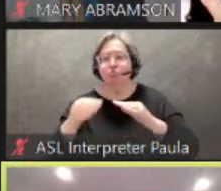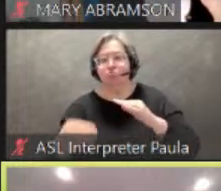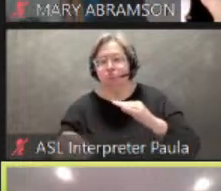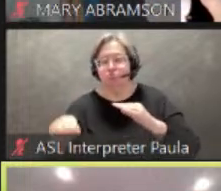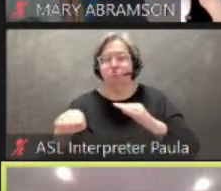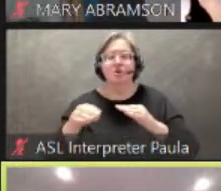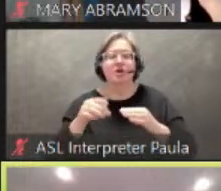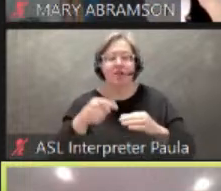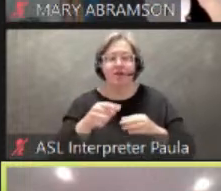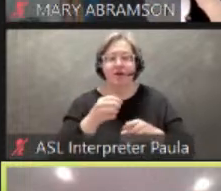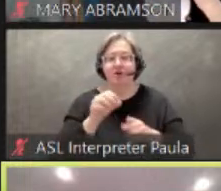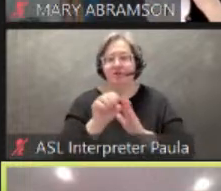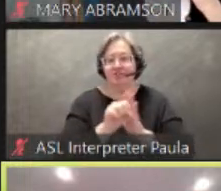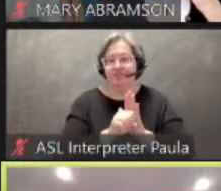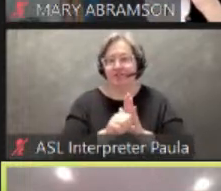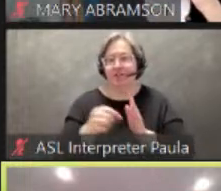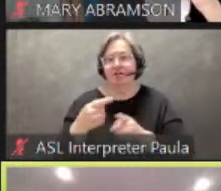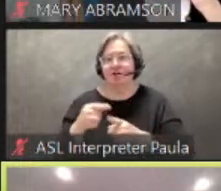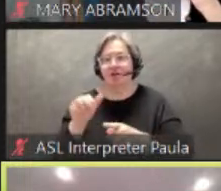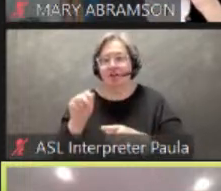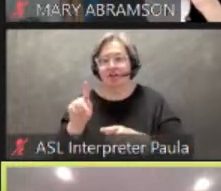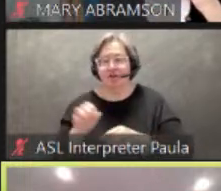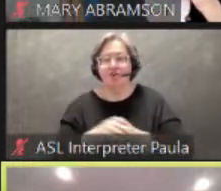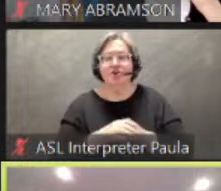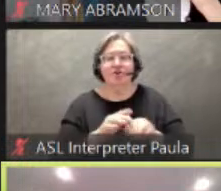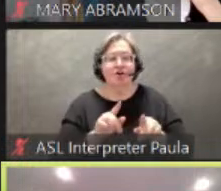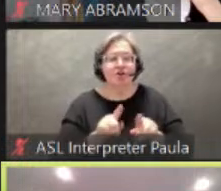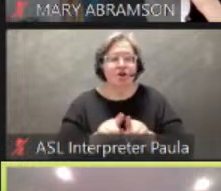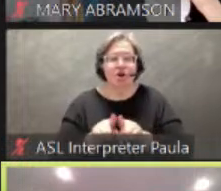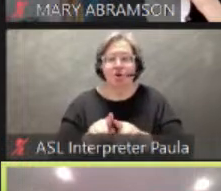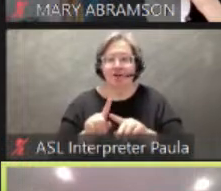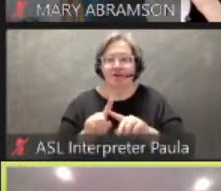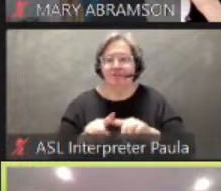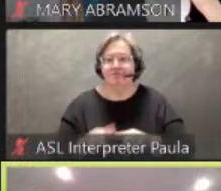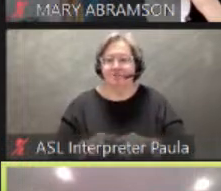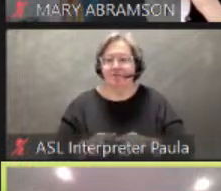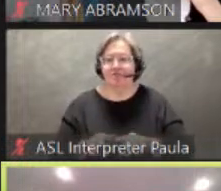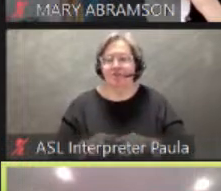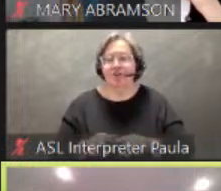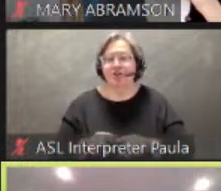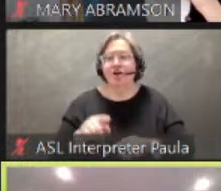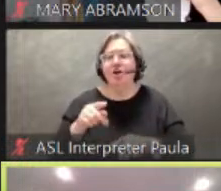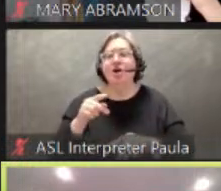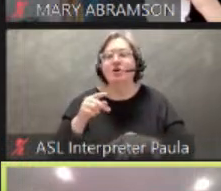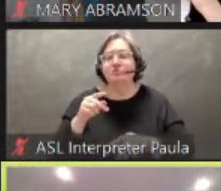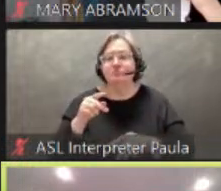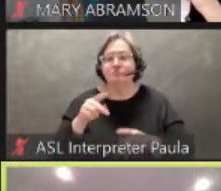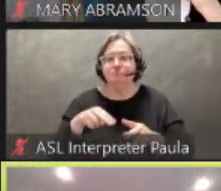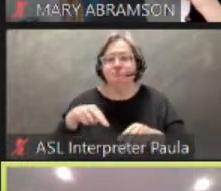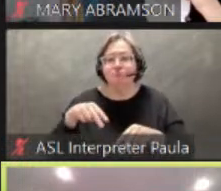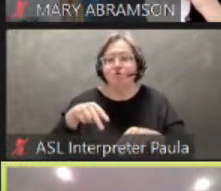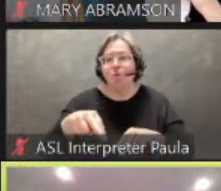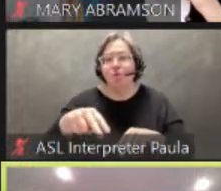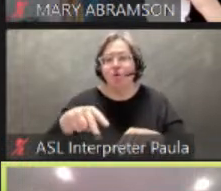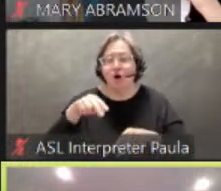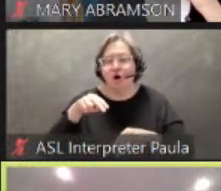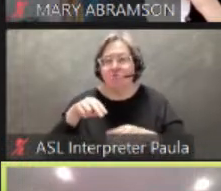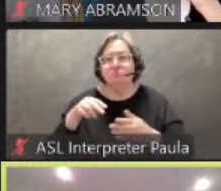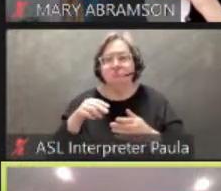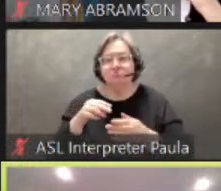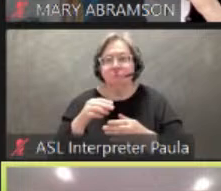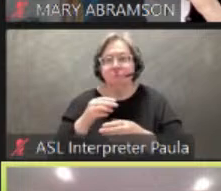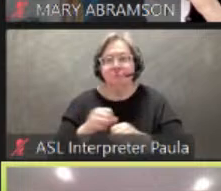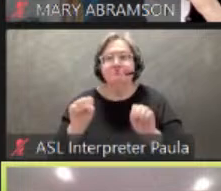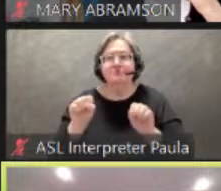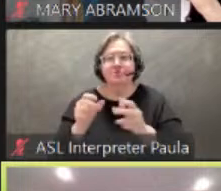Lake, as well as pedestrian refuge islands on the north and south sides to make crossing the street easier.